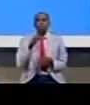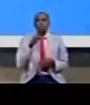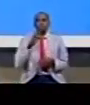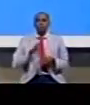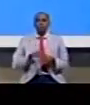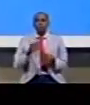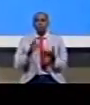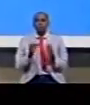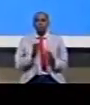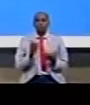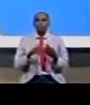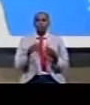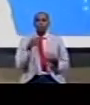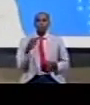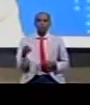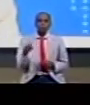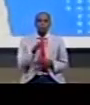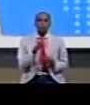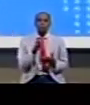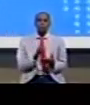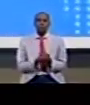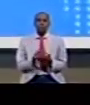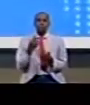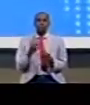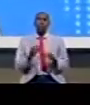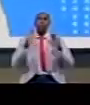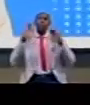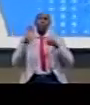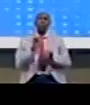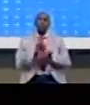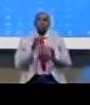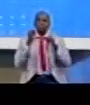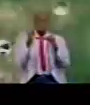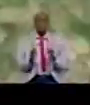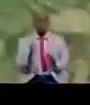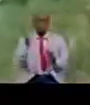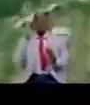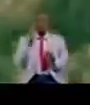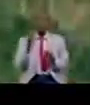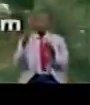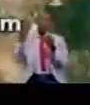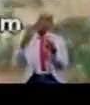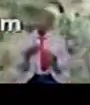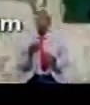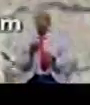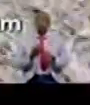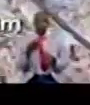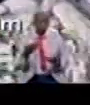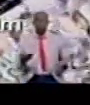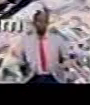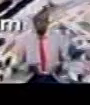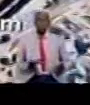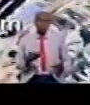level. The devil will also degenerate their life. And they become children of Belial. It